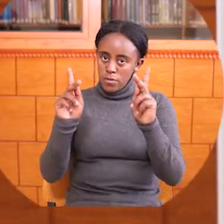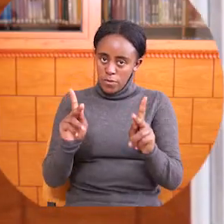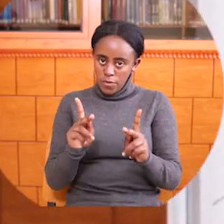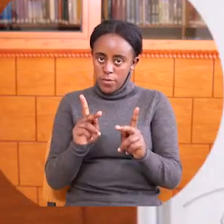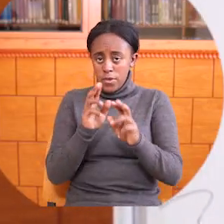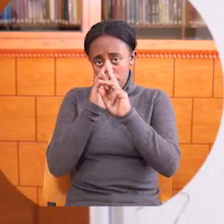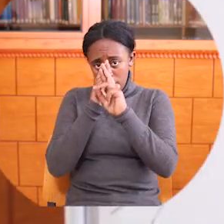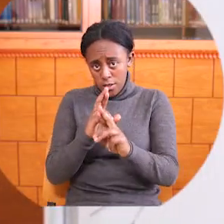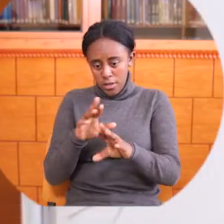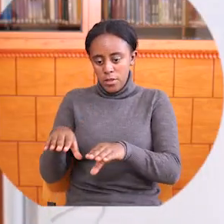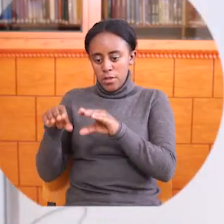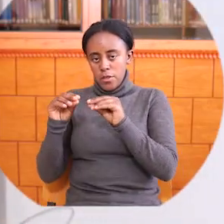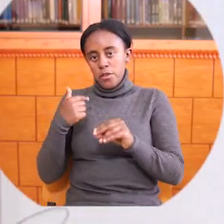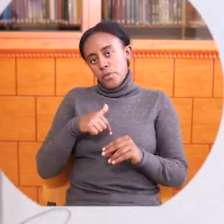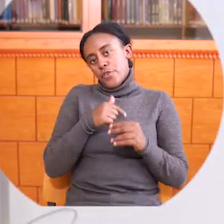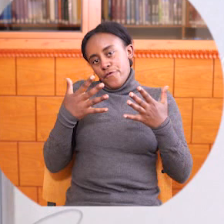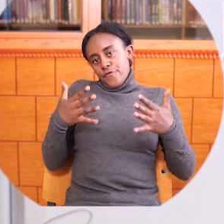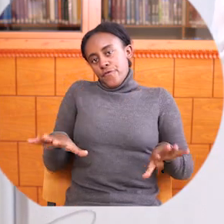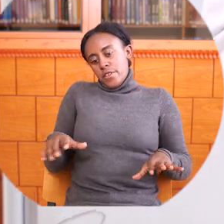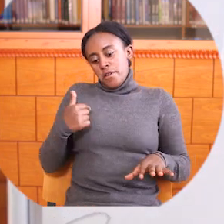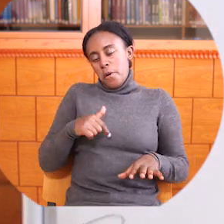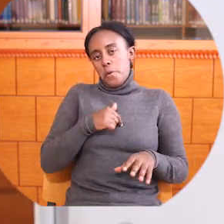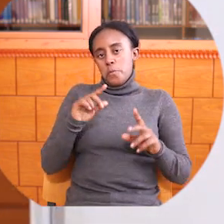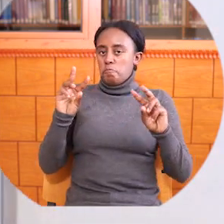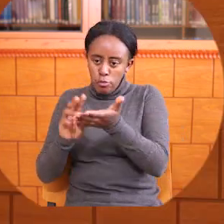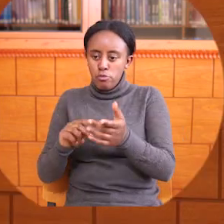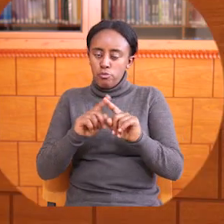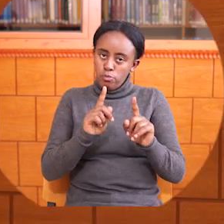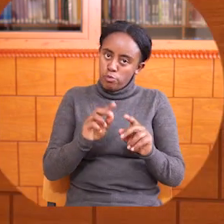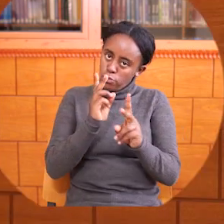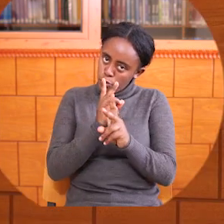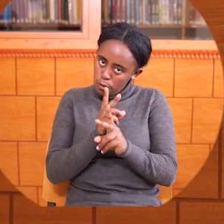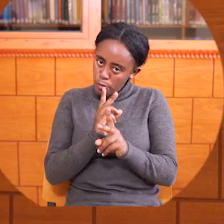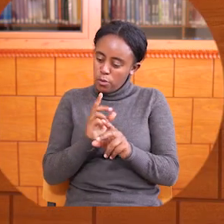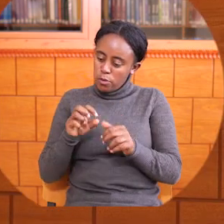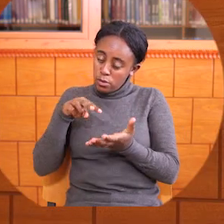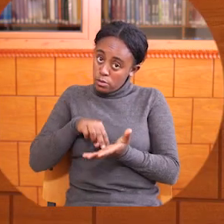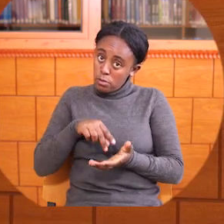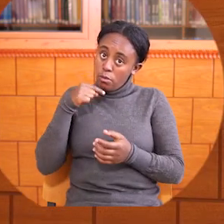Dear students, we have finished our today lessons. I am staying here